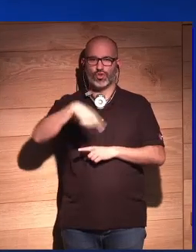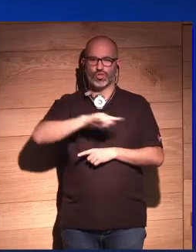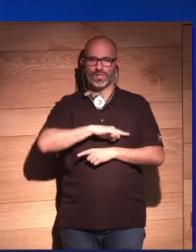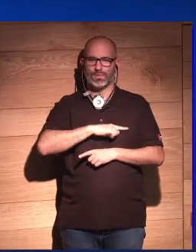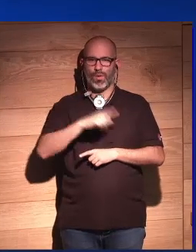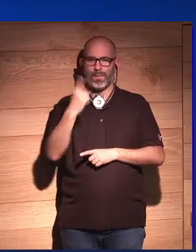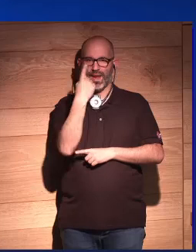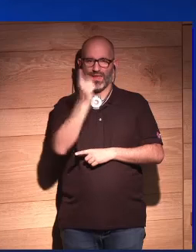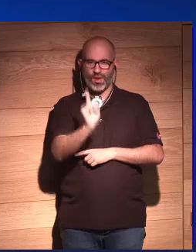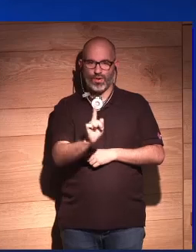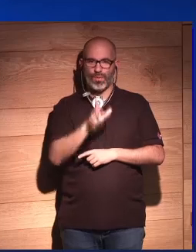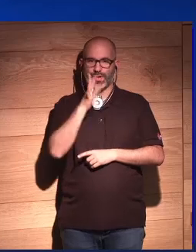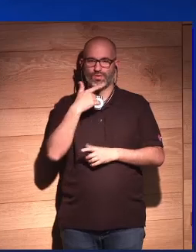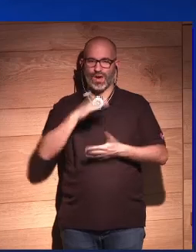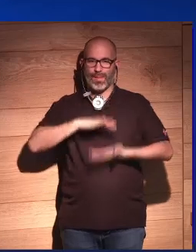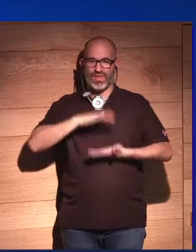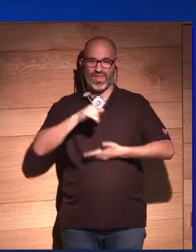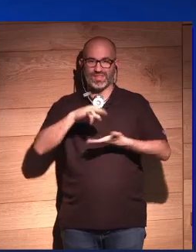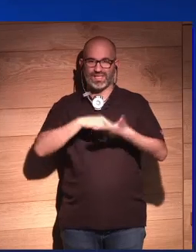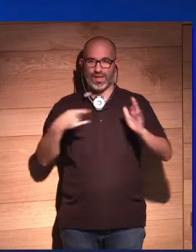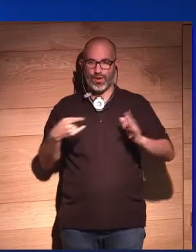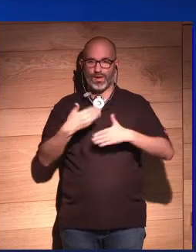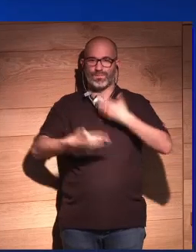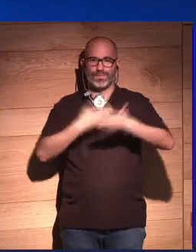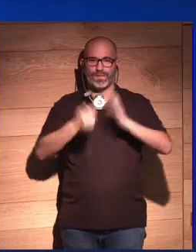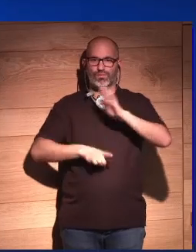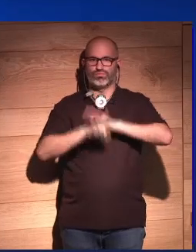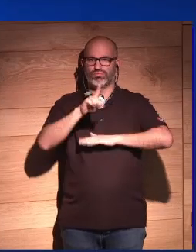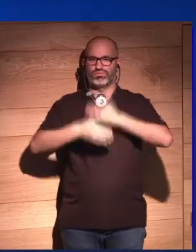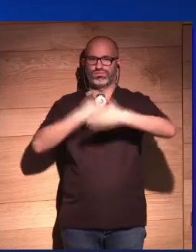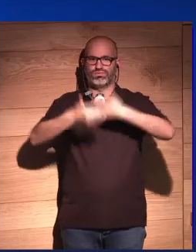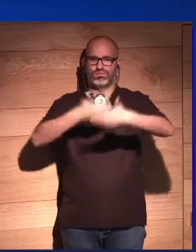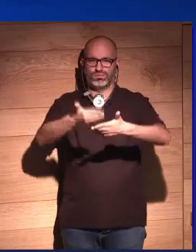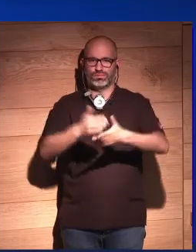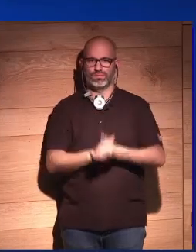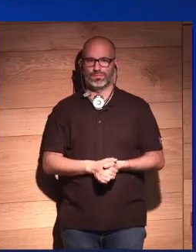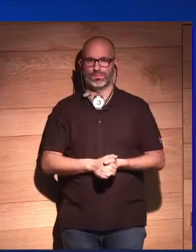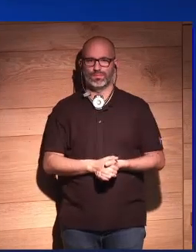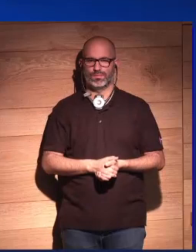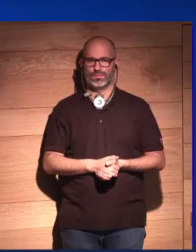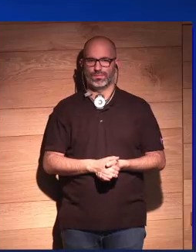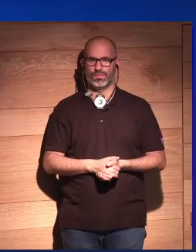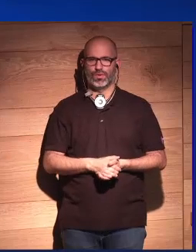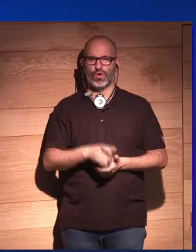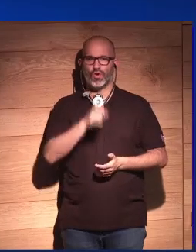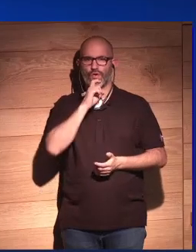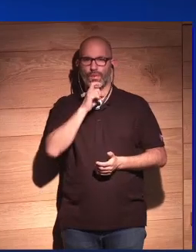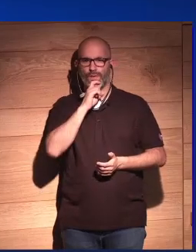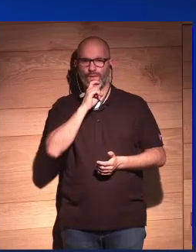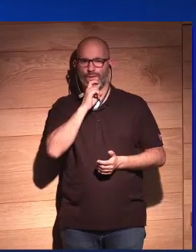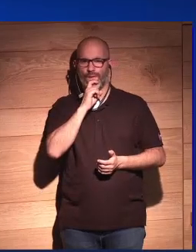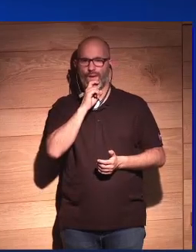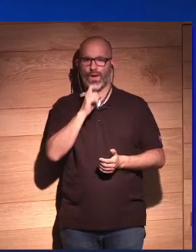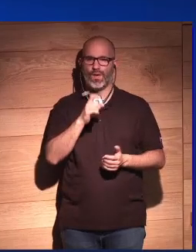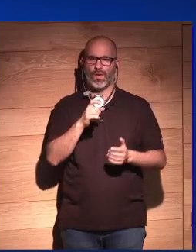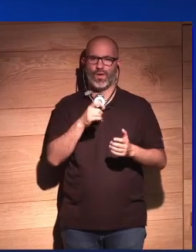technology will continue to grow by leaps and bounds. How the storytellers take it on, it